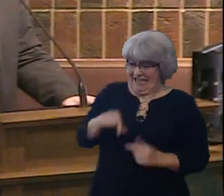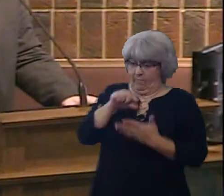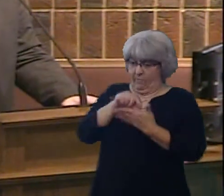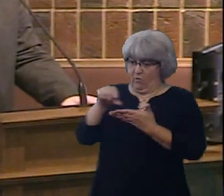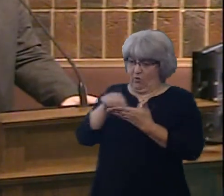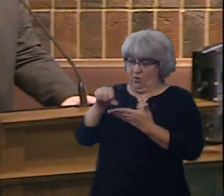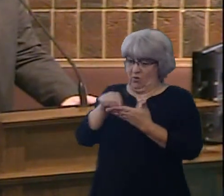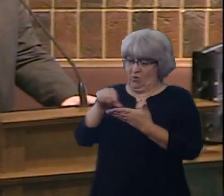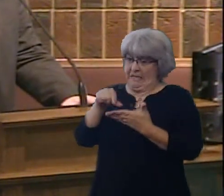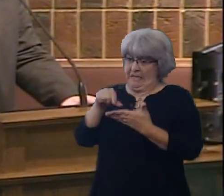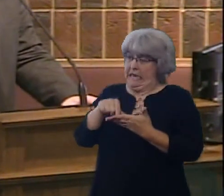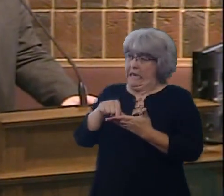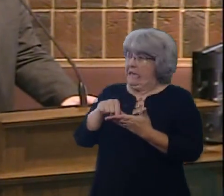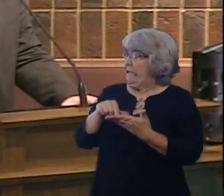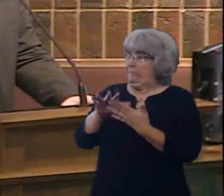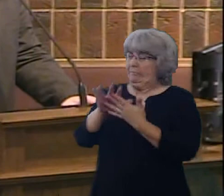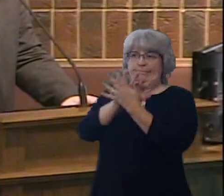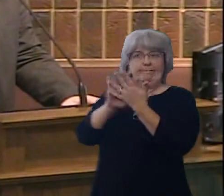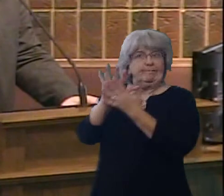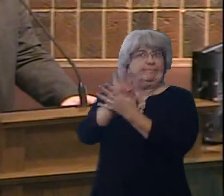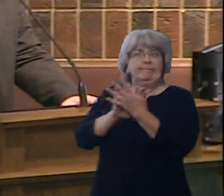somewhat ambiguous, because